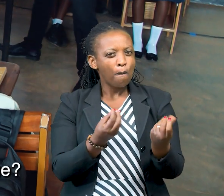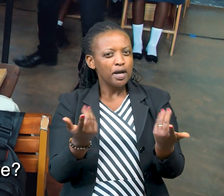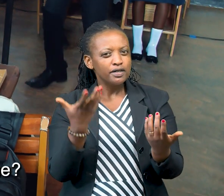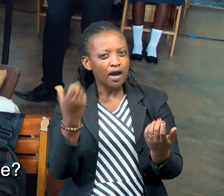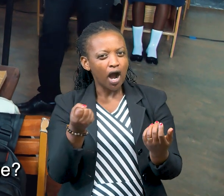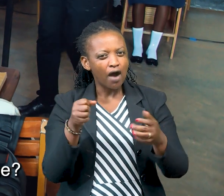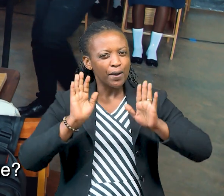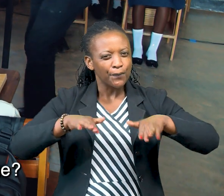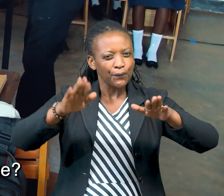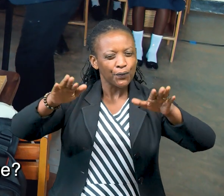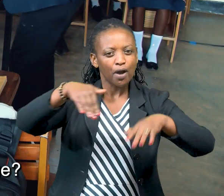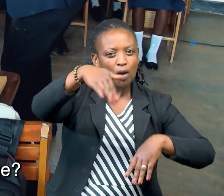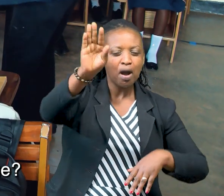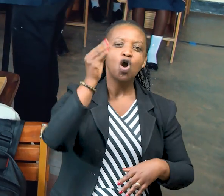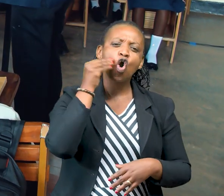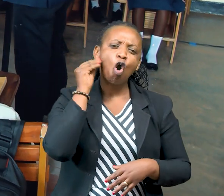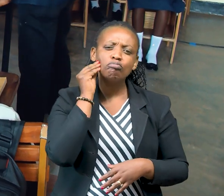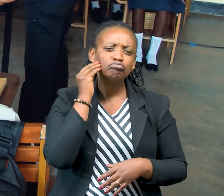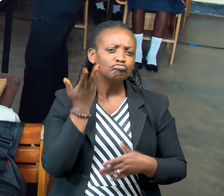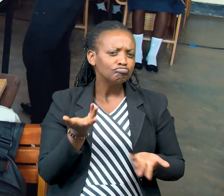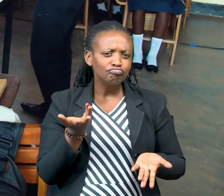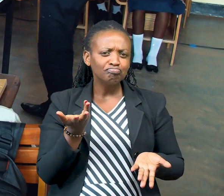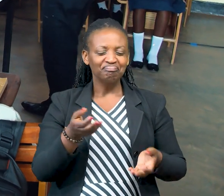many have birds at home?